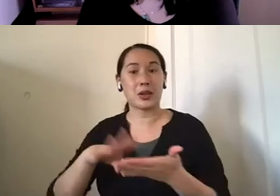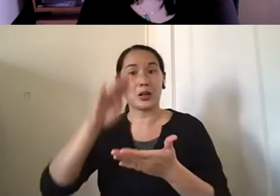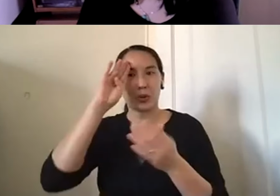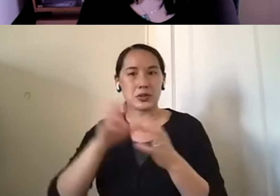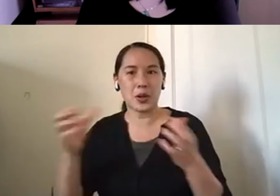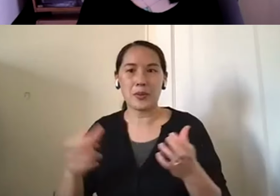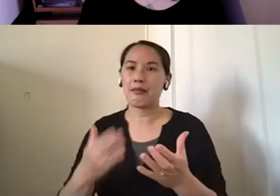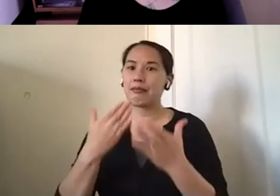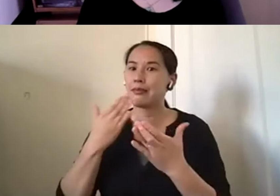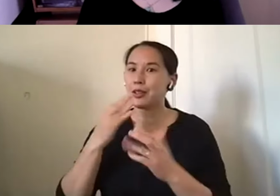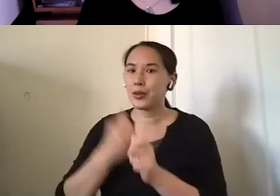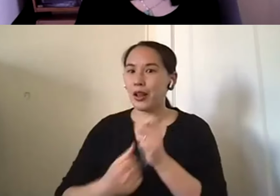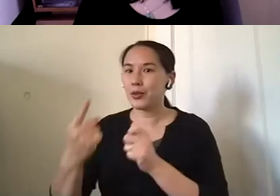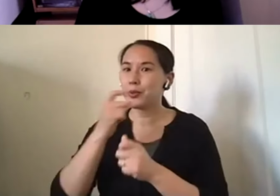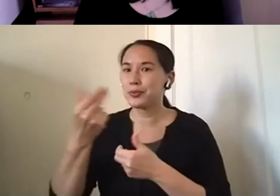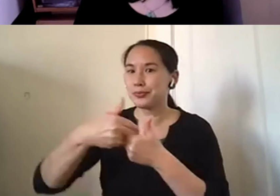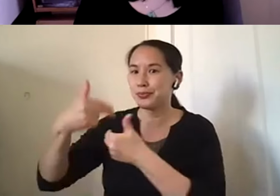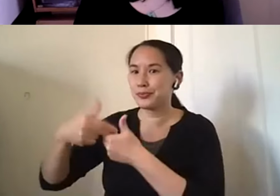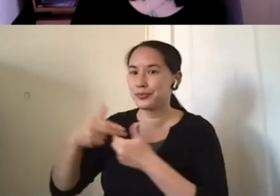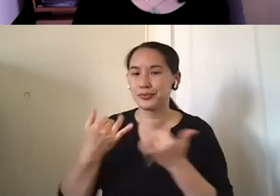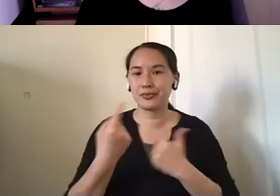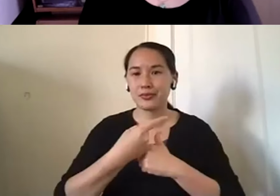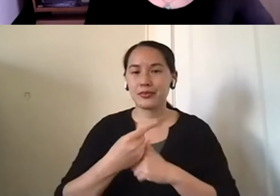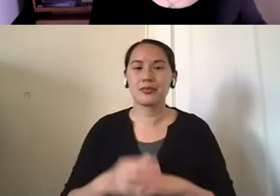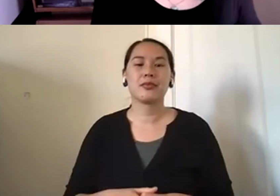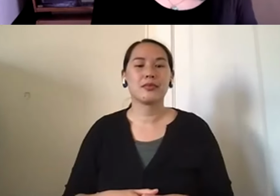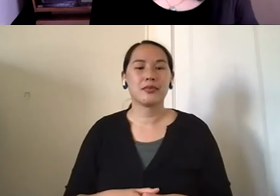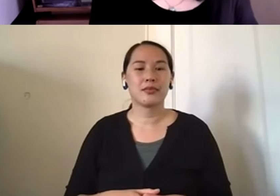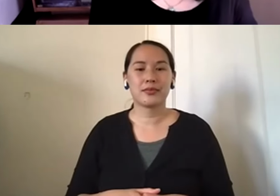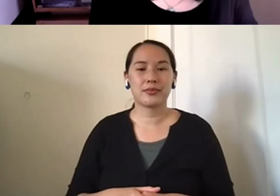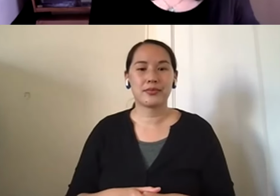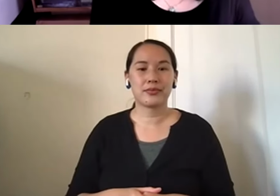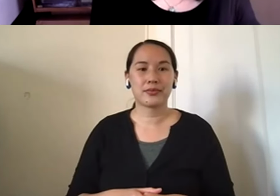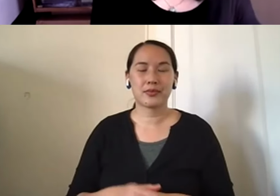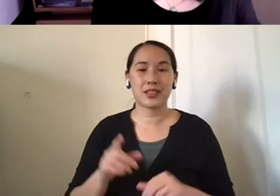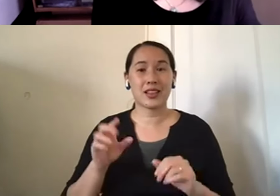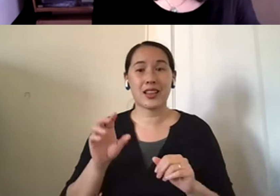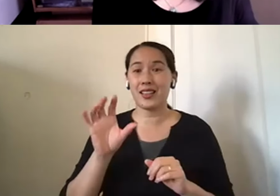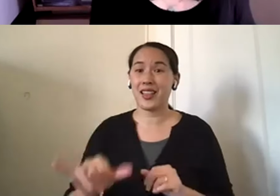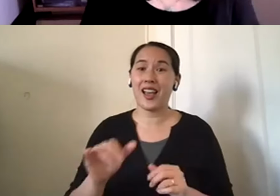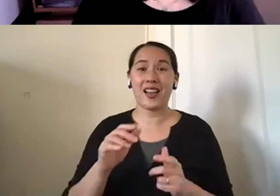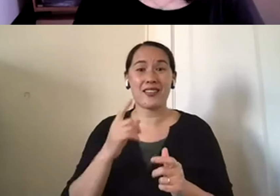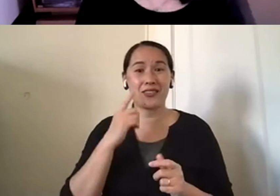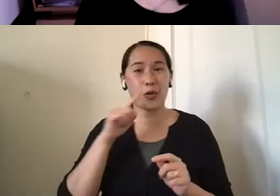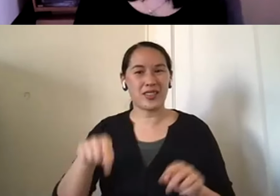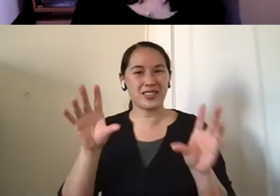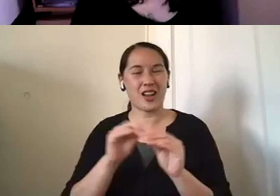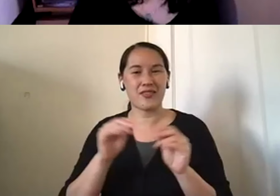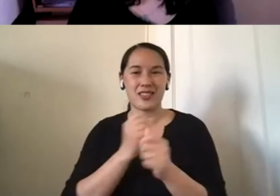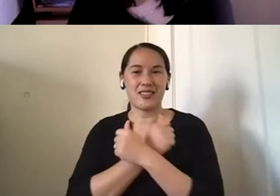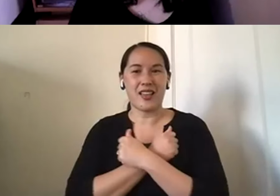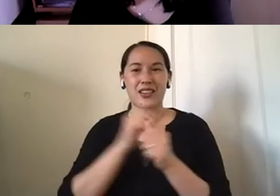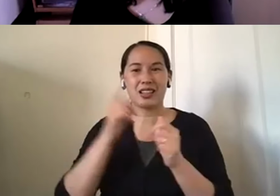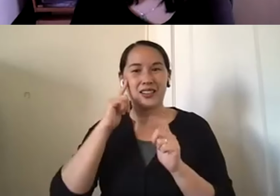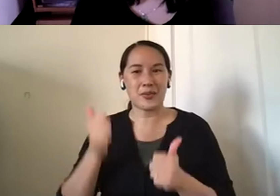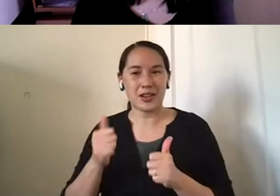the attendees for participating in our conference, our Loving Dementia Care. And thank you for joining